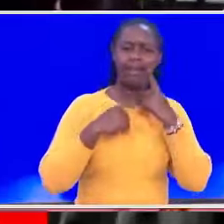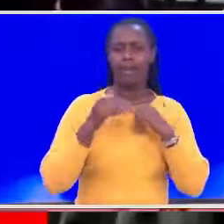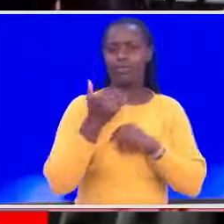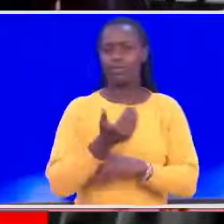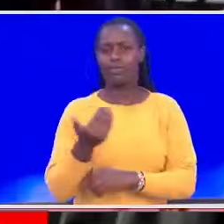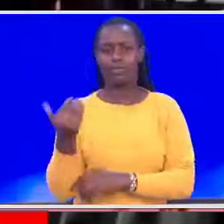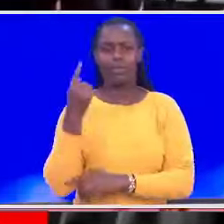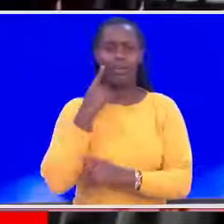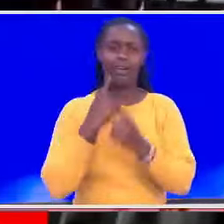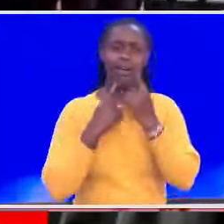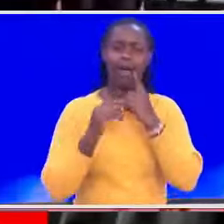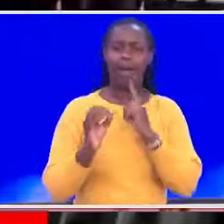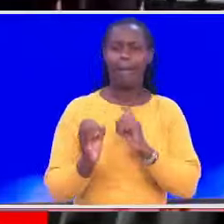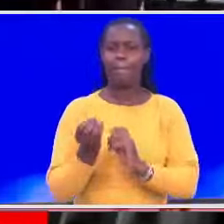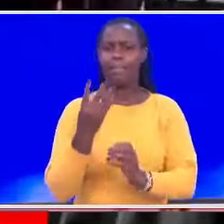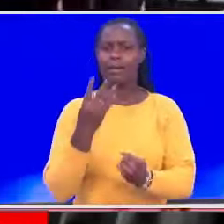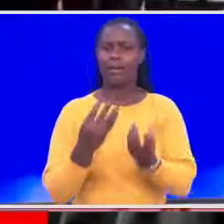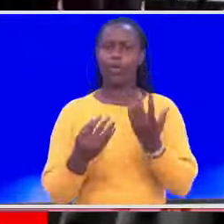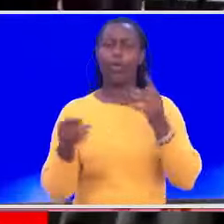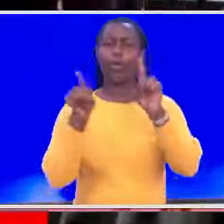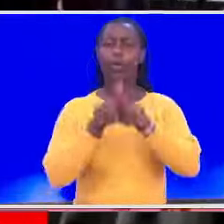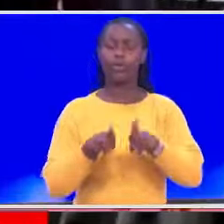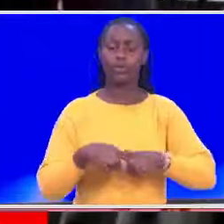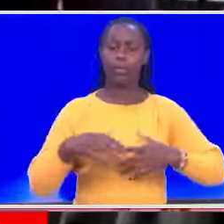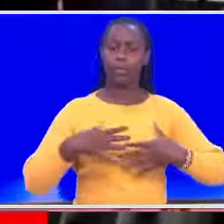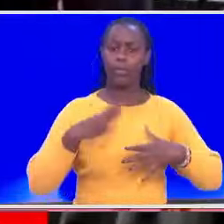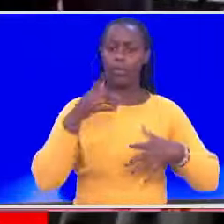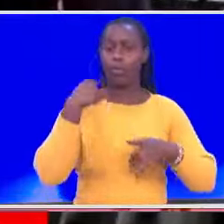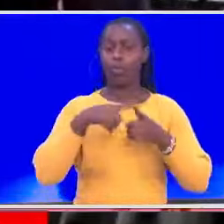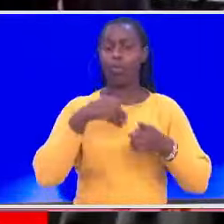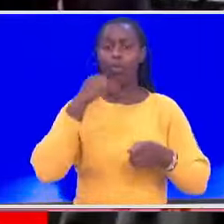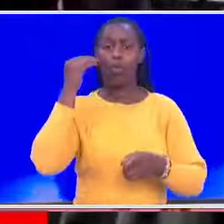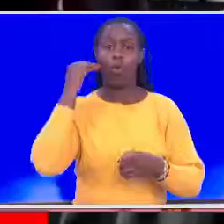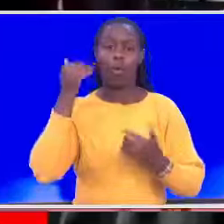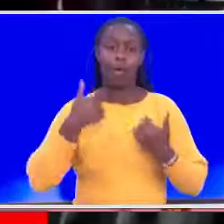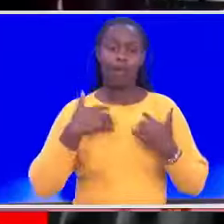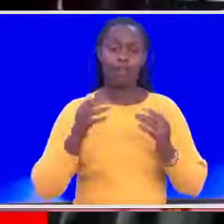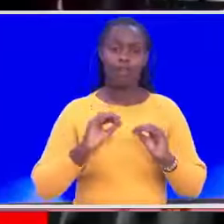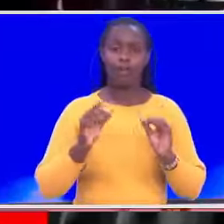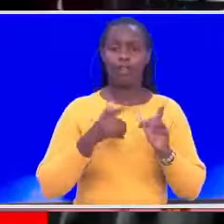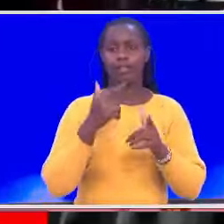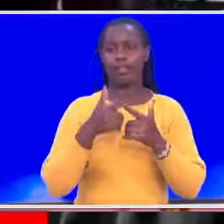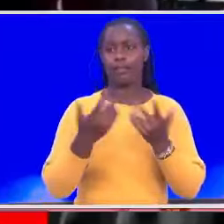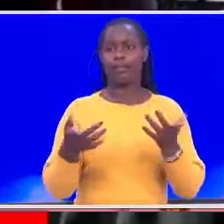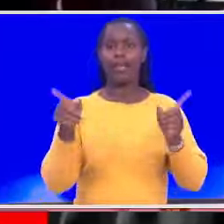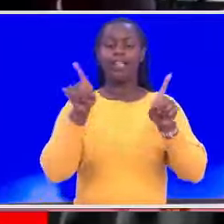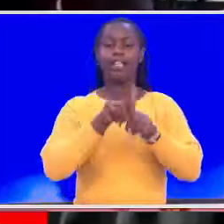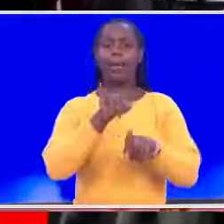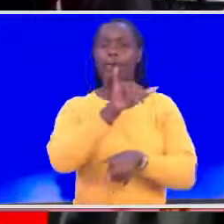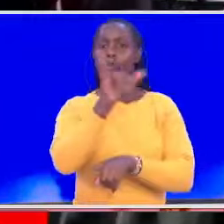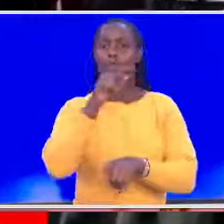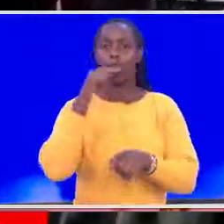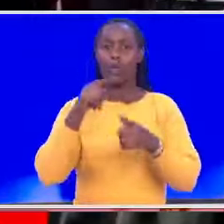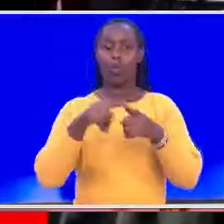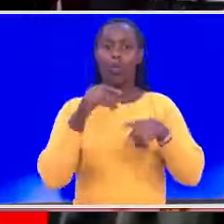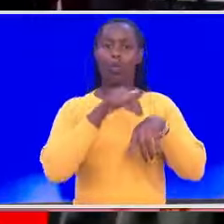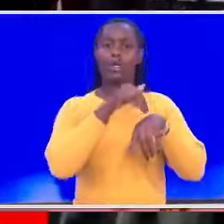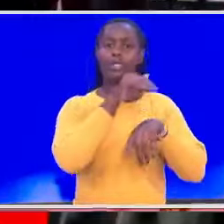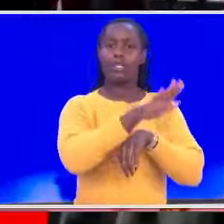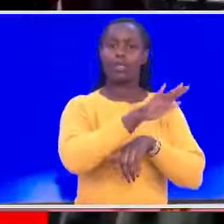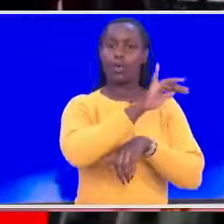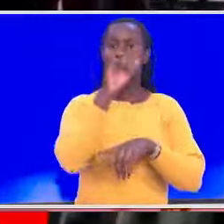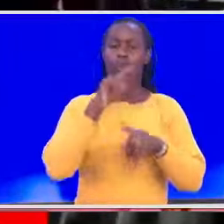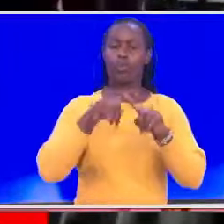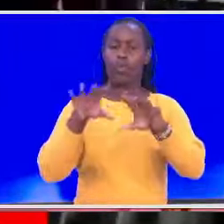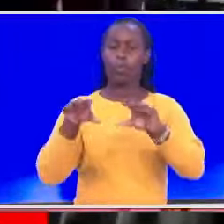and the people who are displaced, they won't go in vain. Hata sasa wenye wako deployed huko, wenye walichukua mili zao kwa